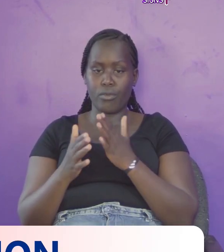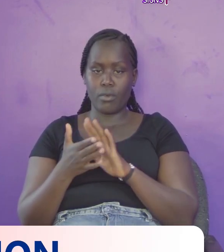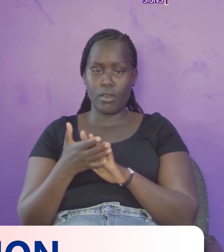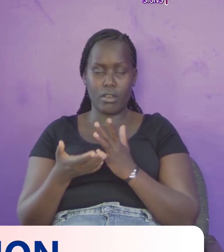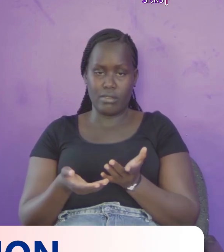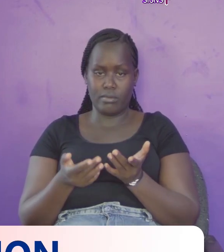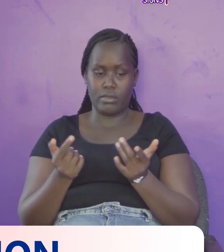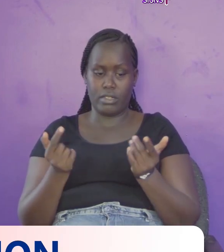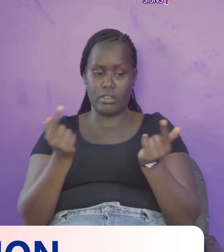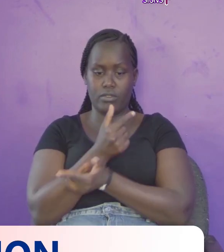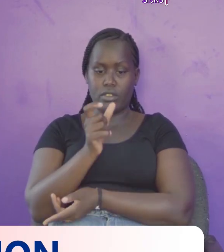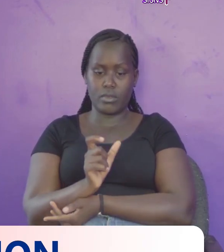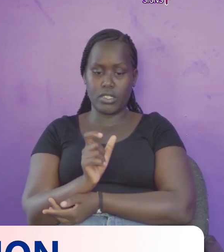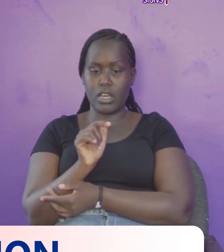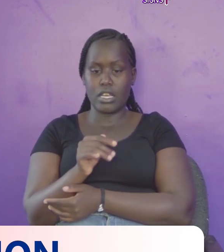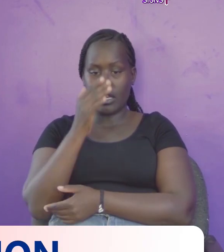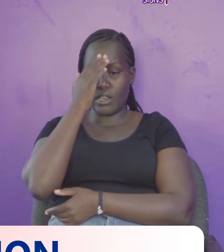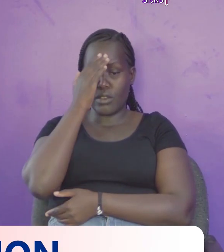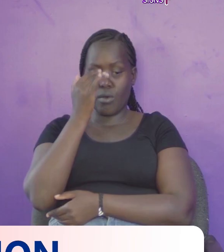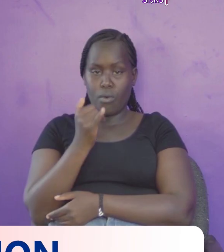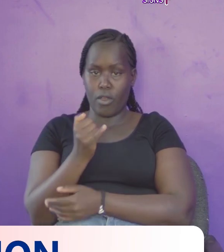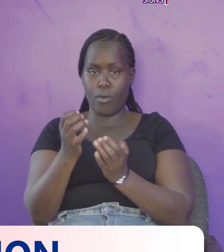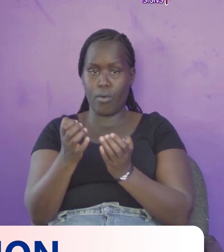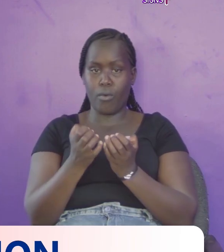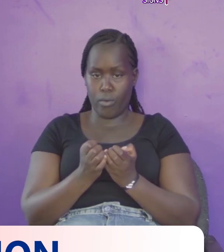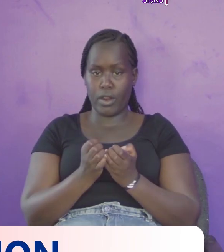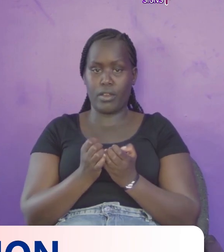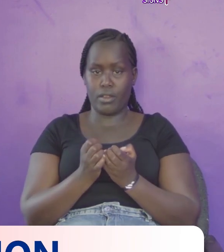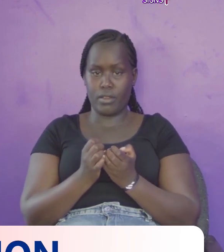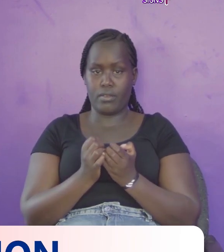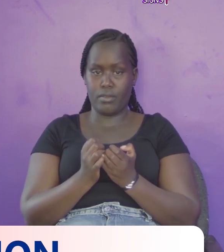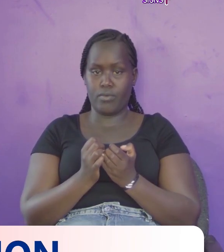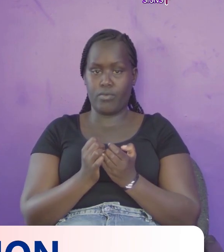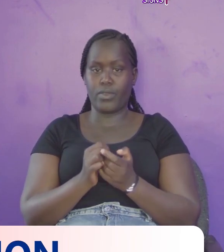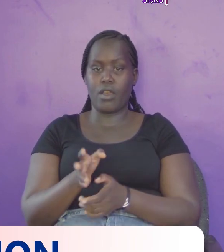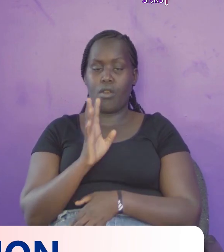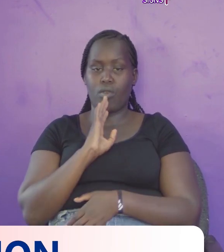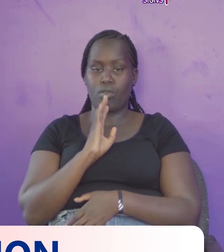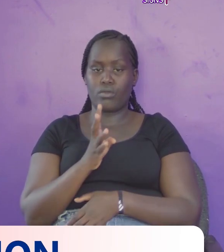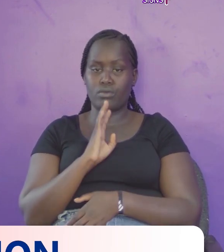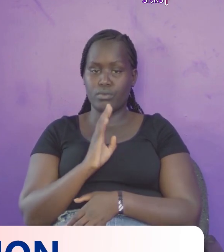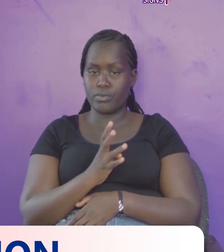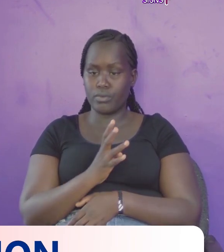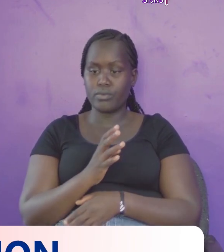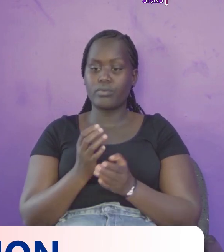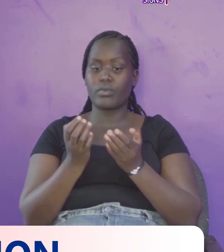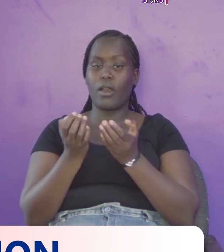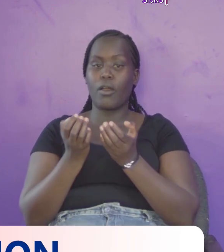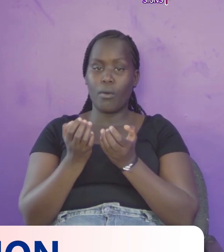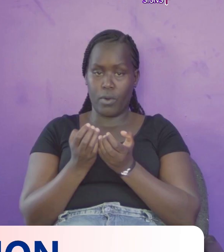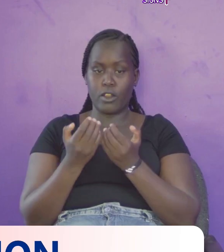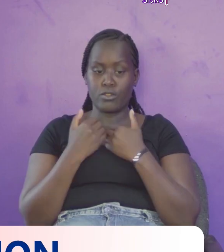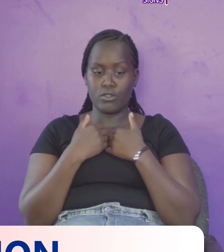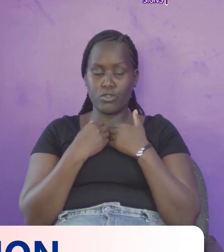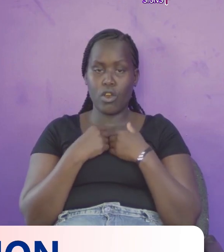misfit. And this is why we need to fight, we need to talk, we need to have